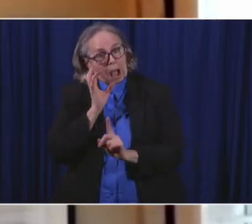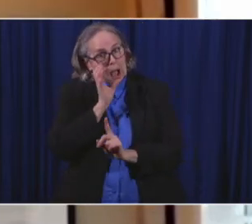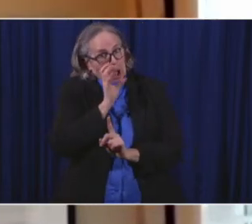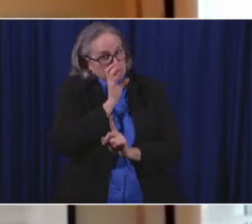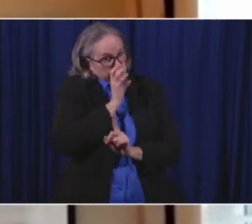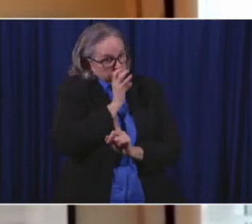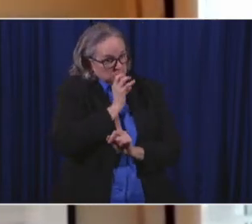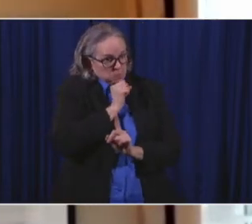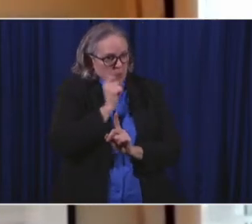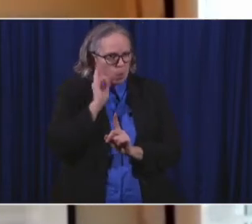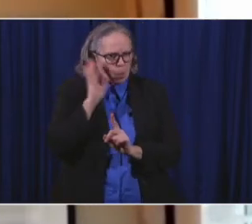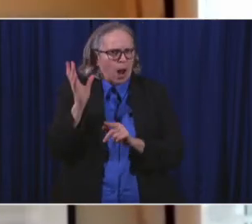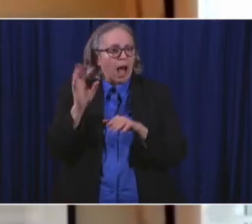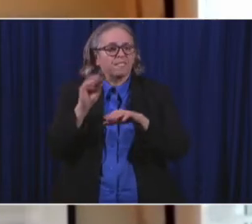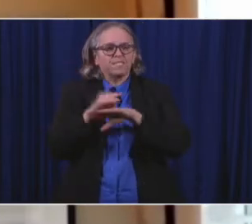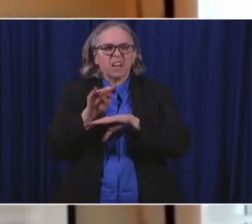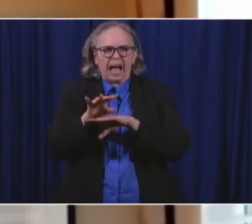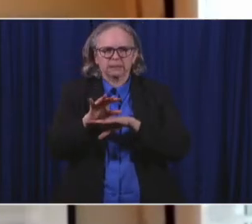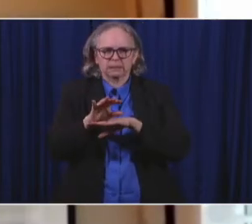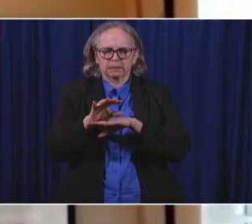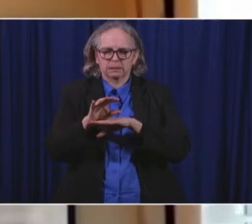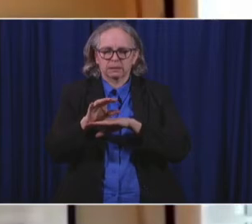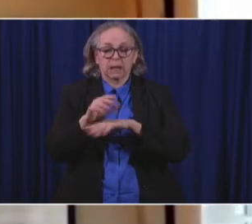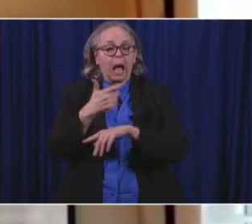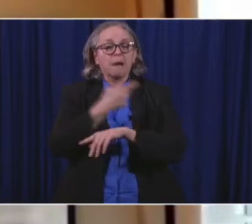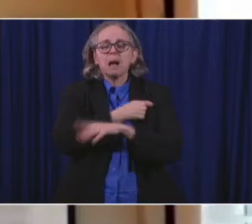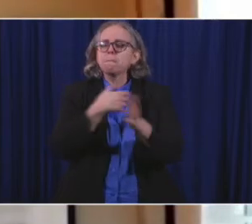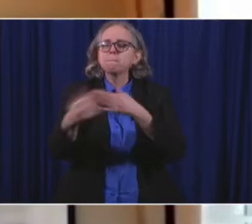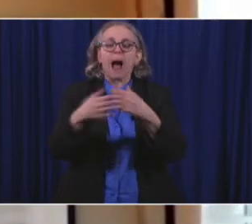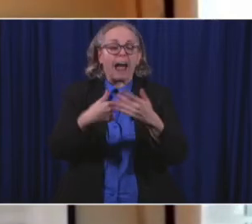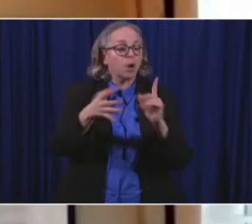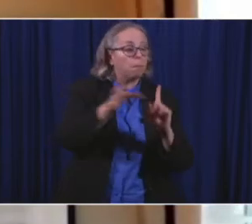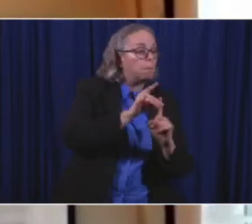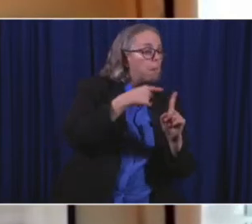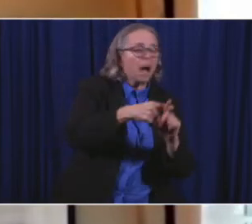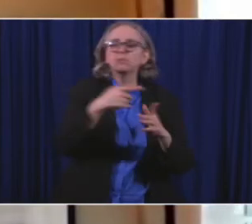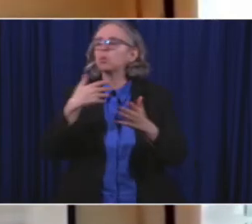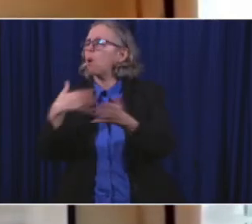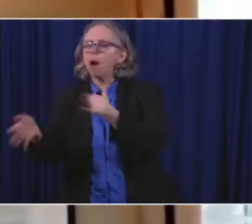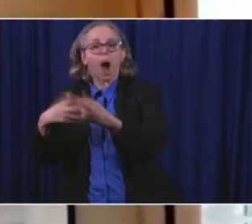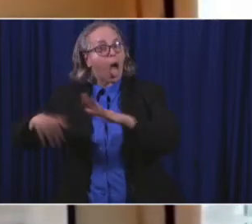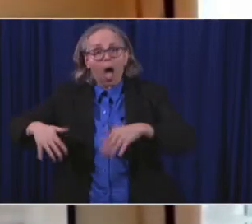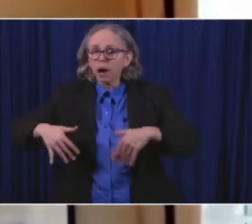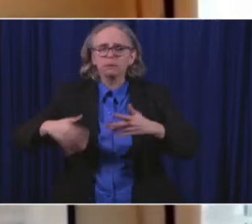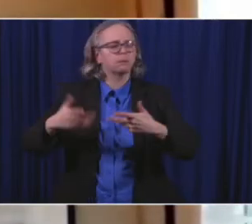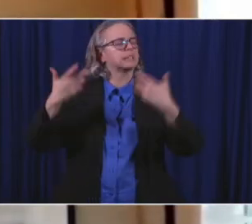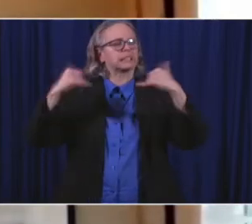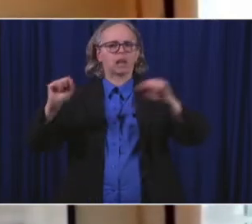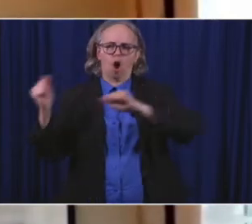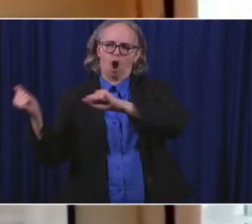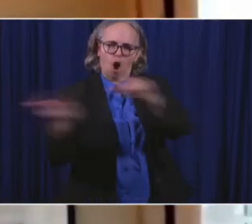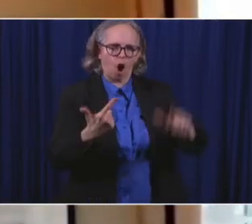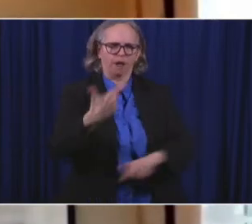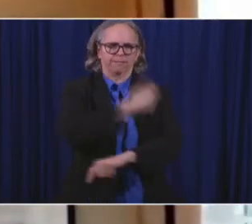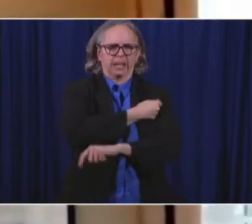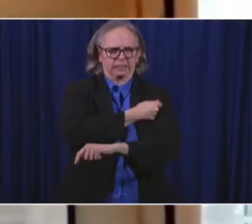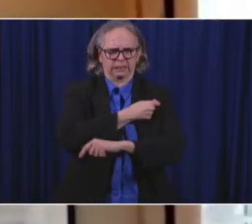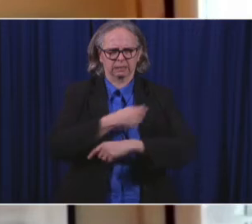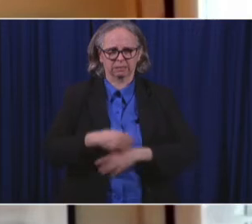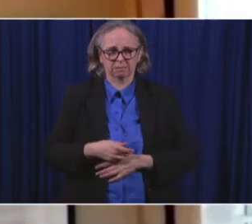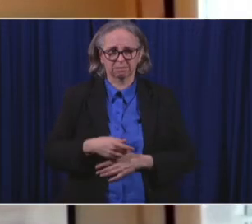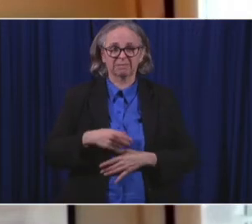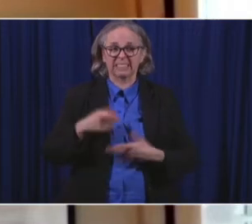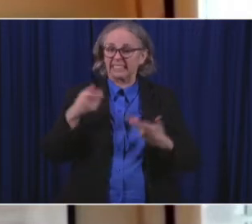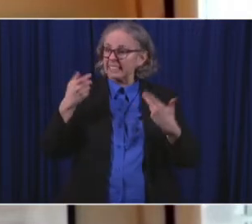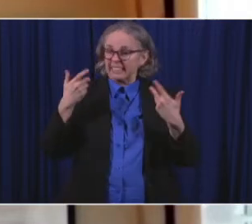who is otherwise eligible consider receiving the vaccine, even people who have had